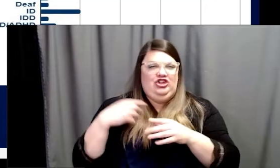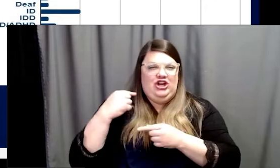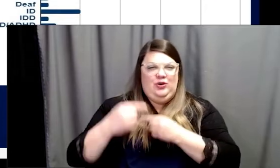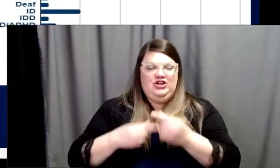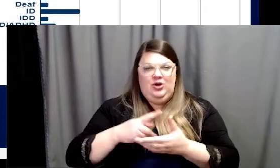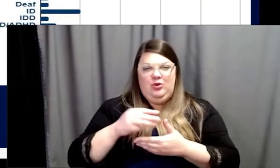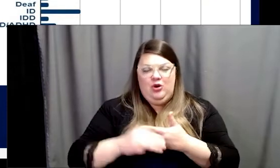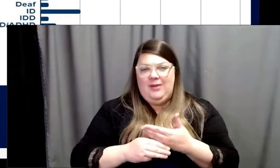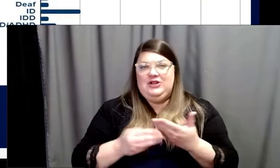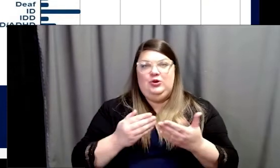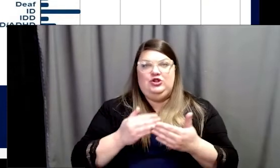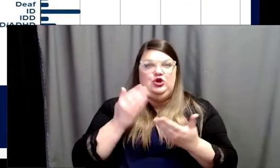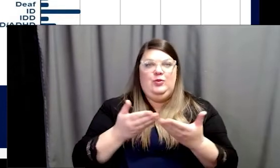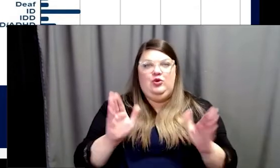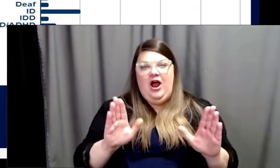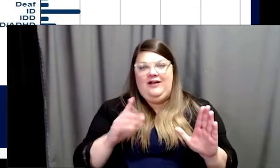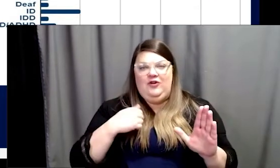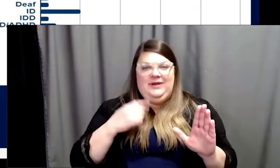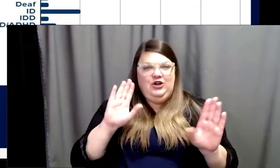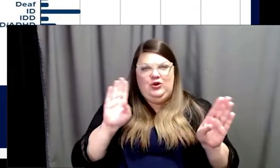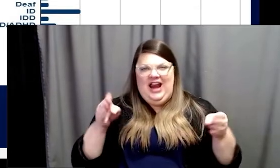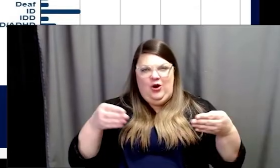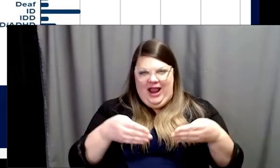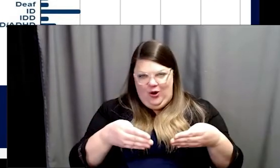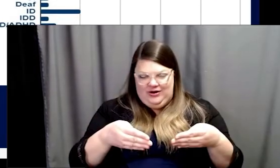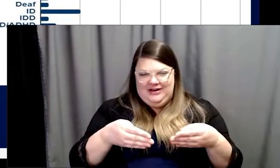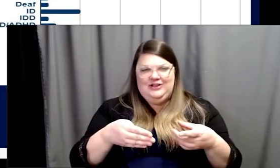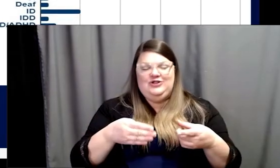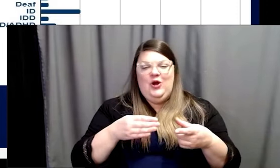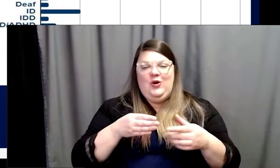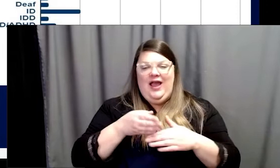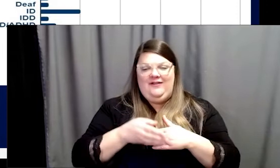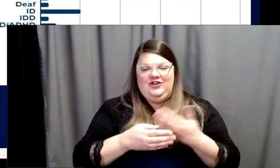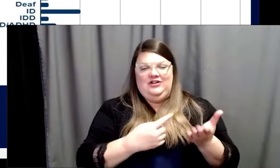be too broad for me to narrow it down. So then after talking with